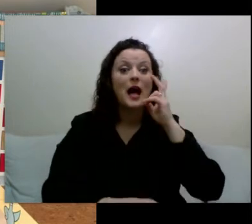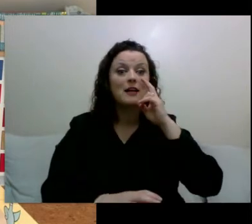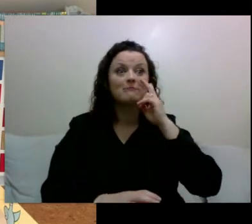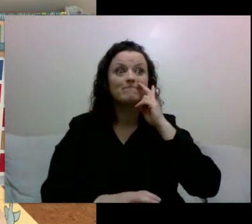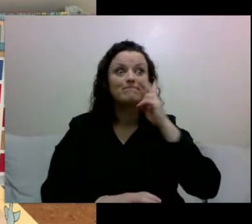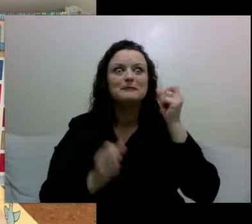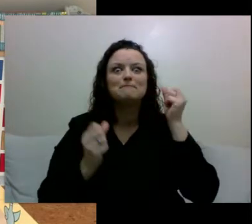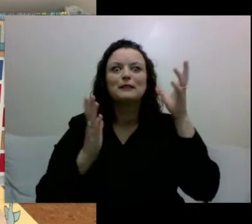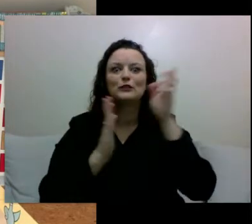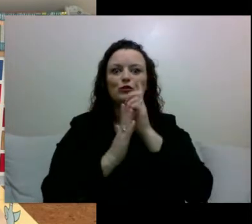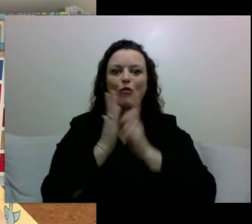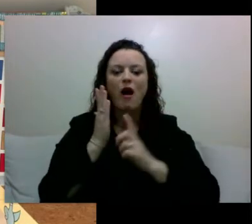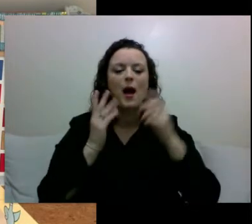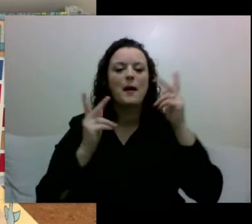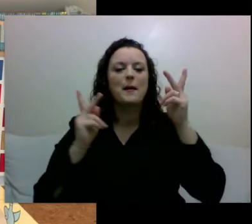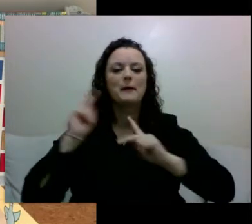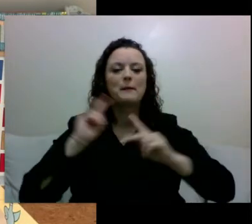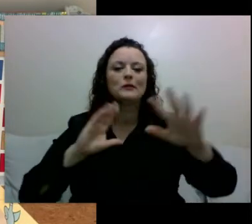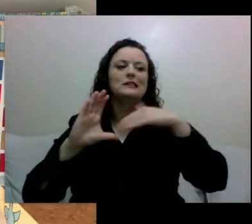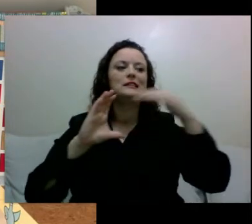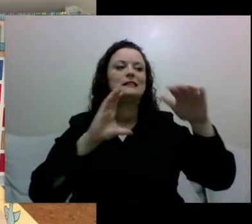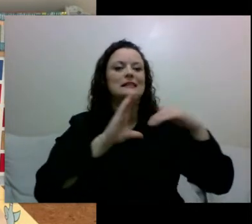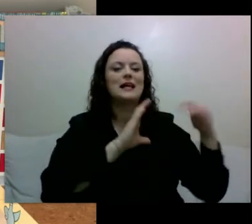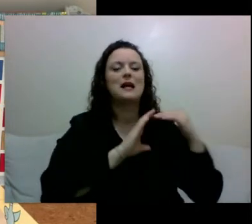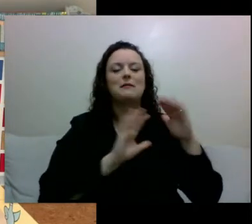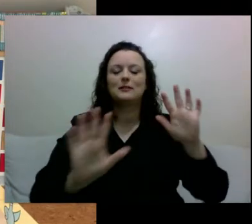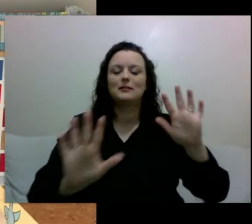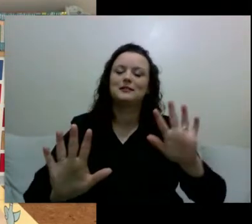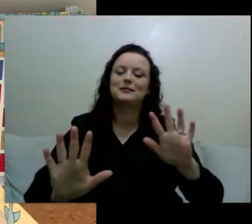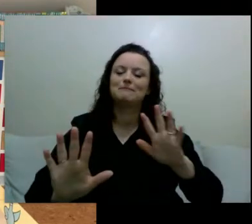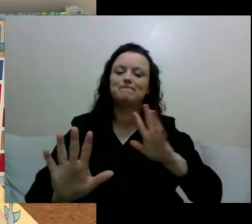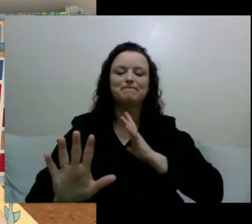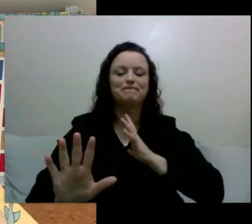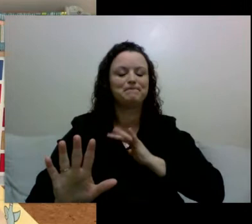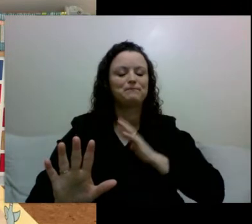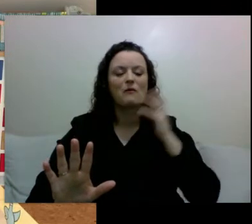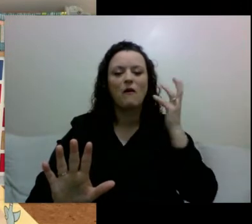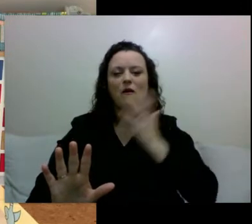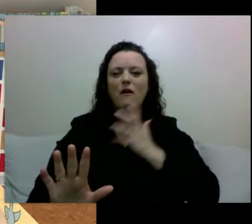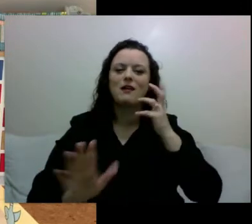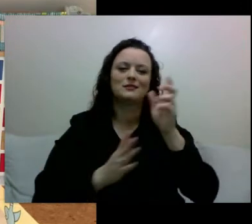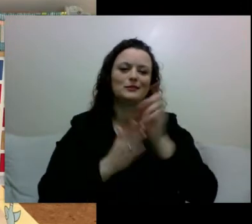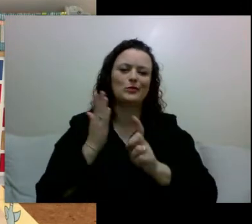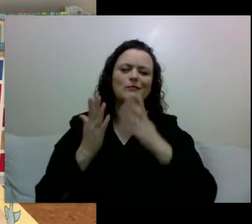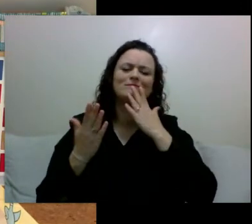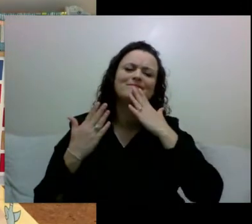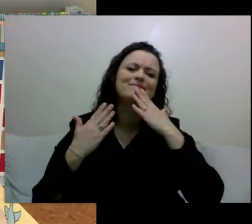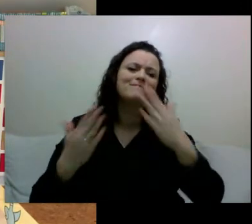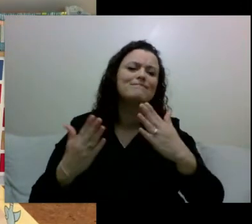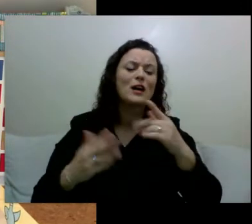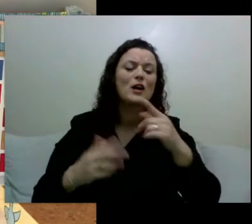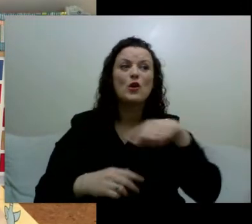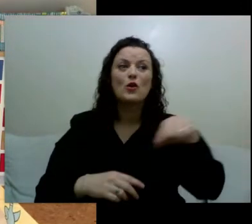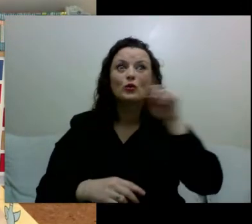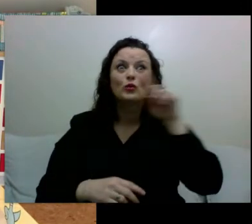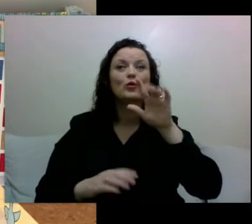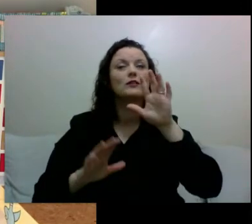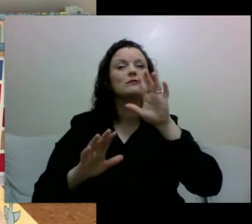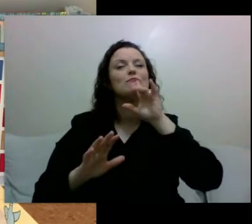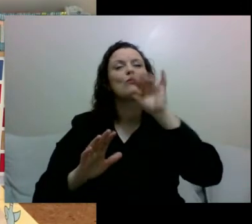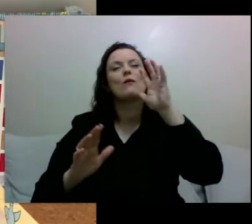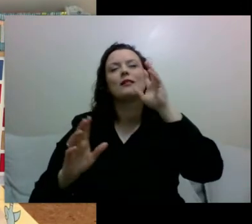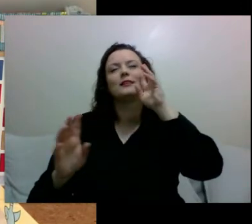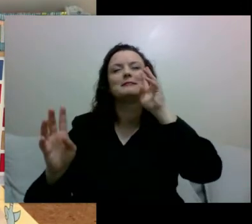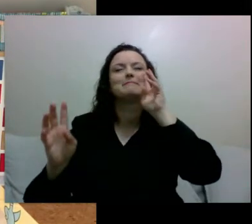to me, and there are some fantastic drawings. I really appreciate it. I think you guys are doing really creative stuff out